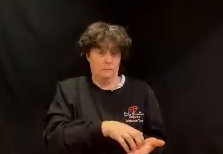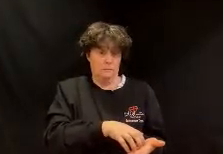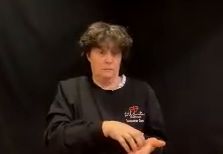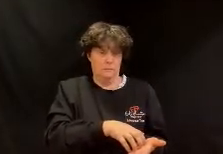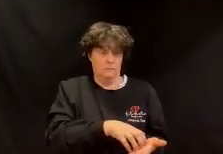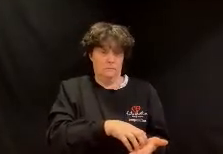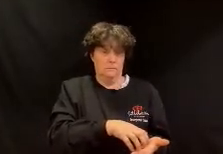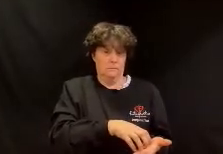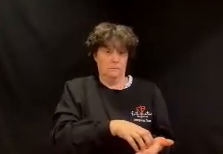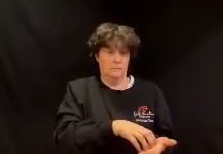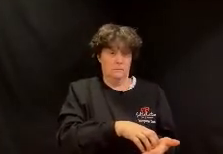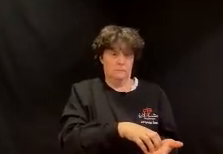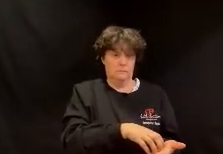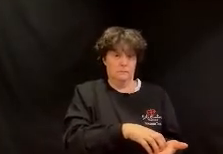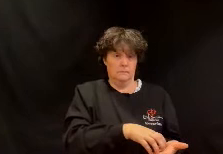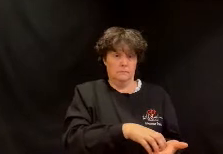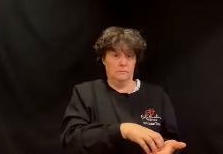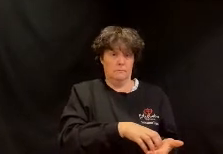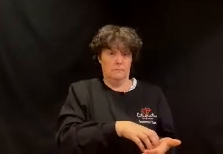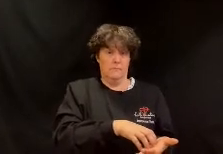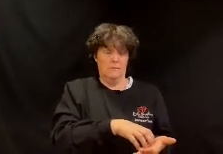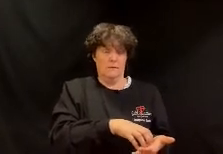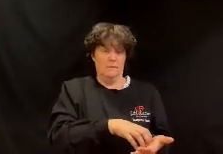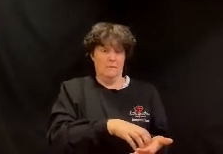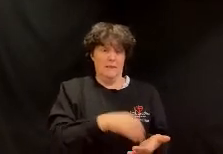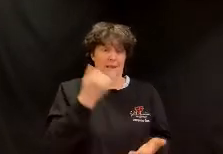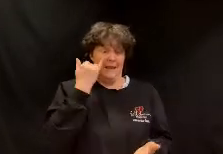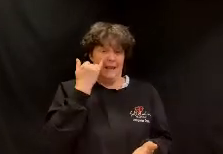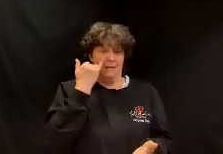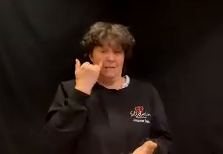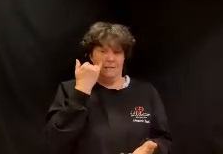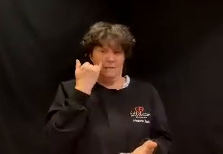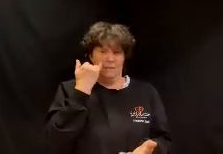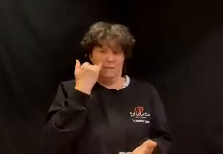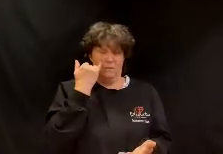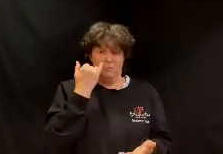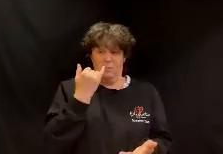It's fruitless to ask for more faith. You already have it.